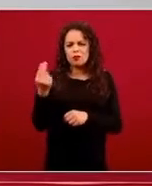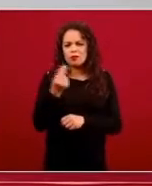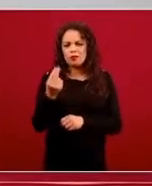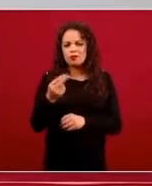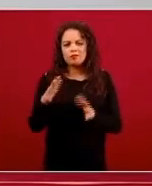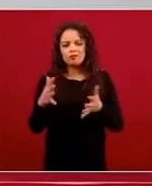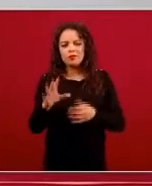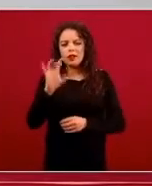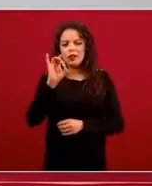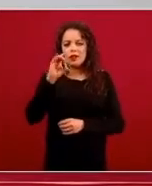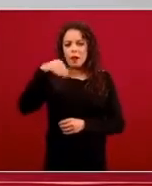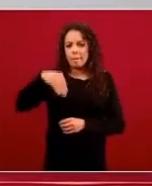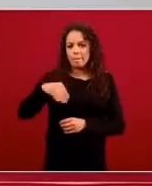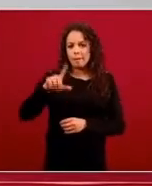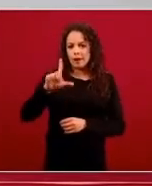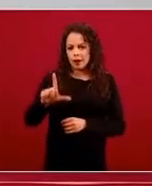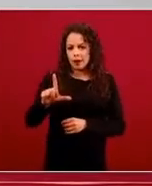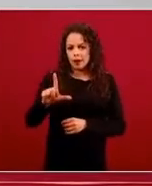This